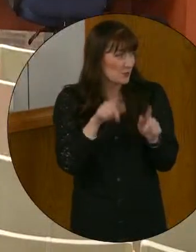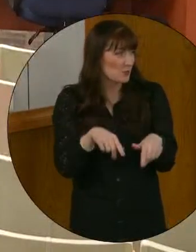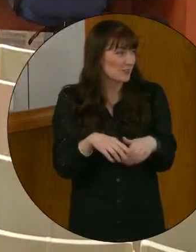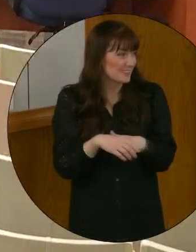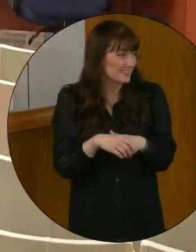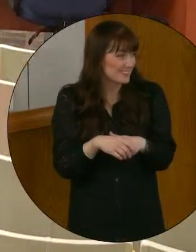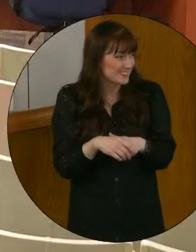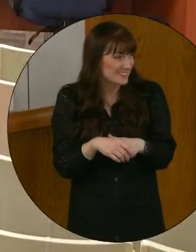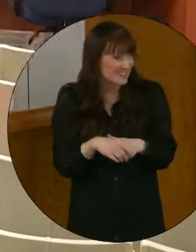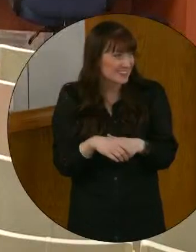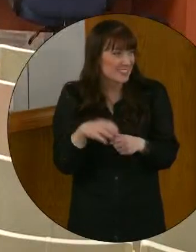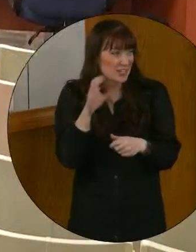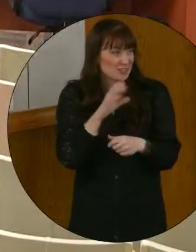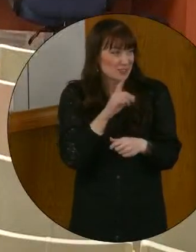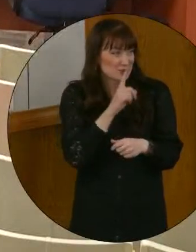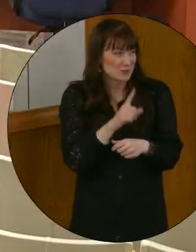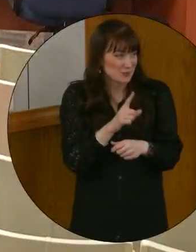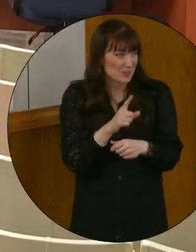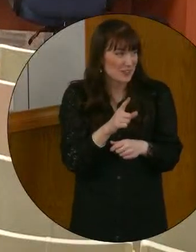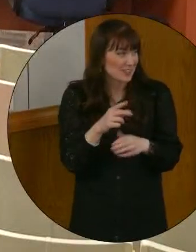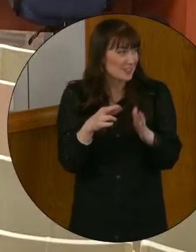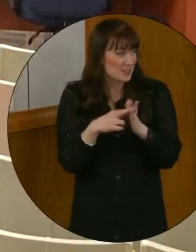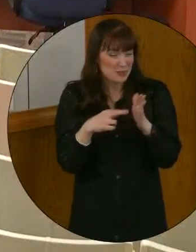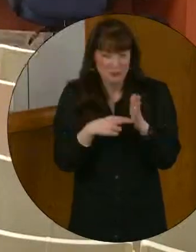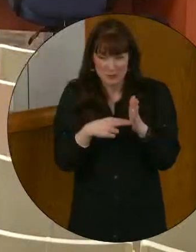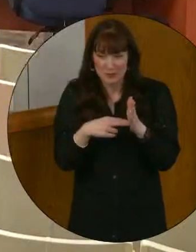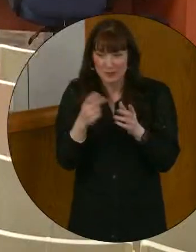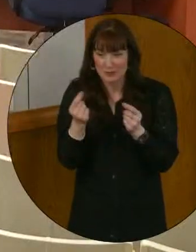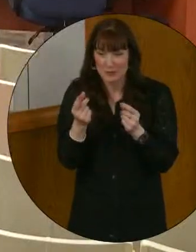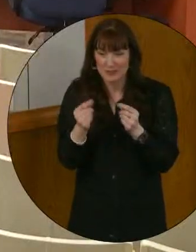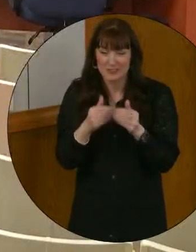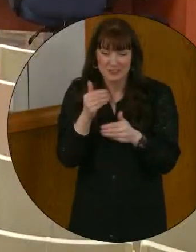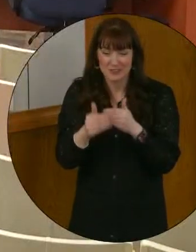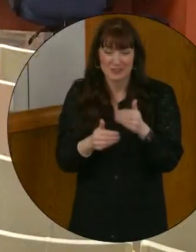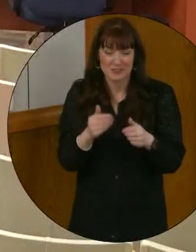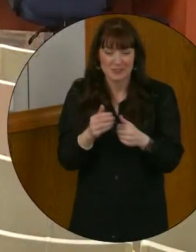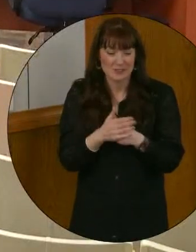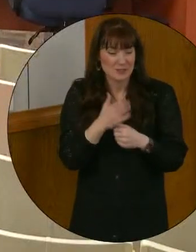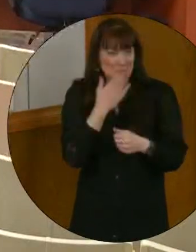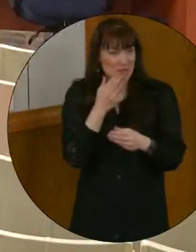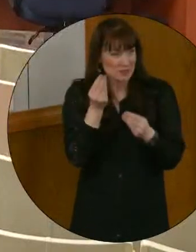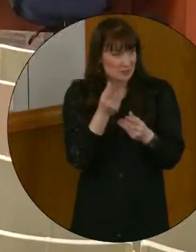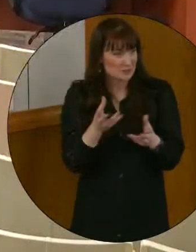I was kind of looking for the actual protocol. So thank you for that information.